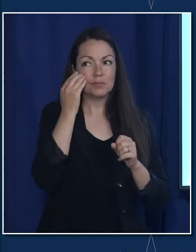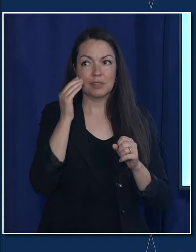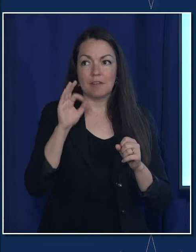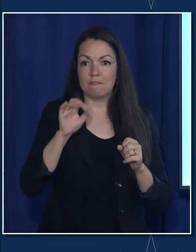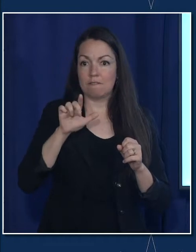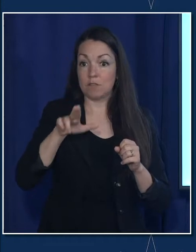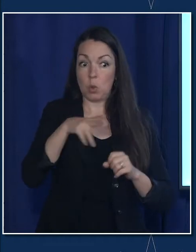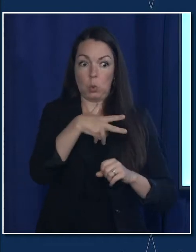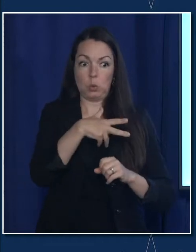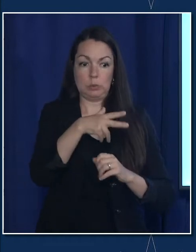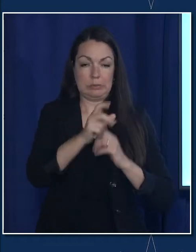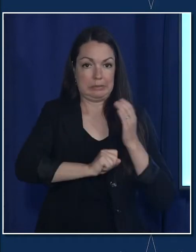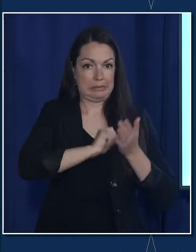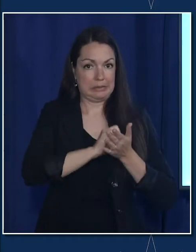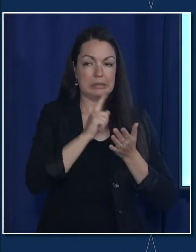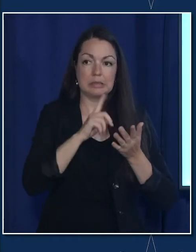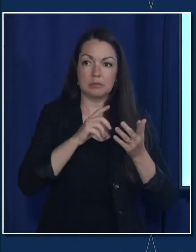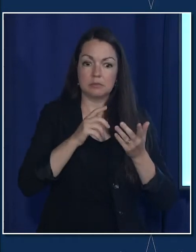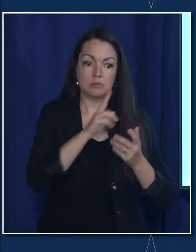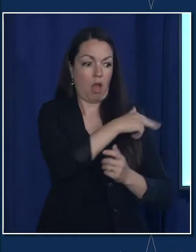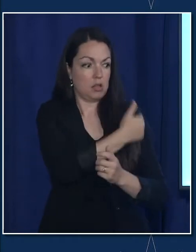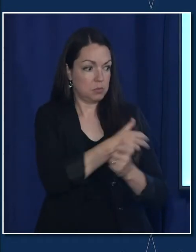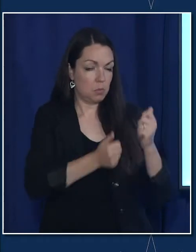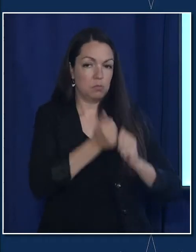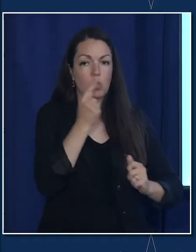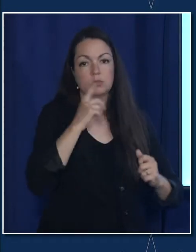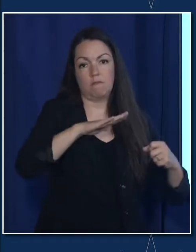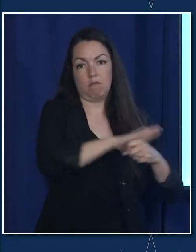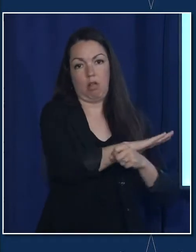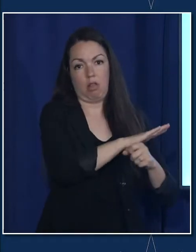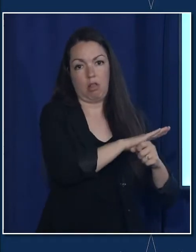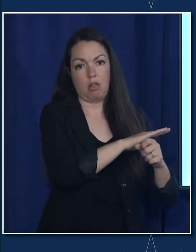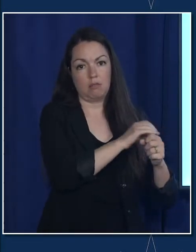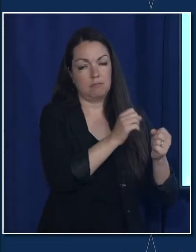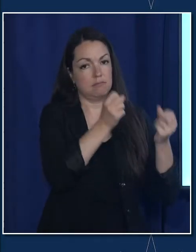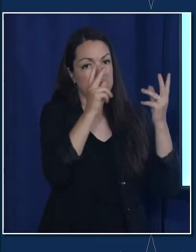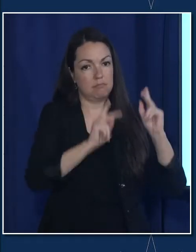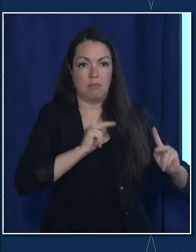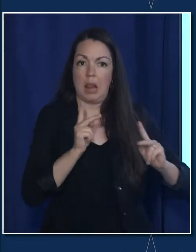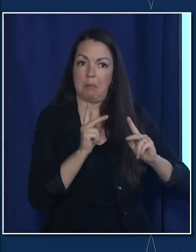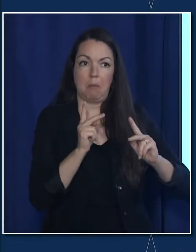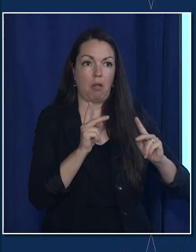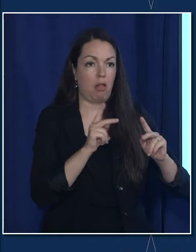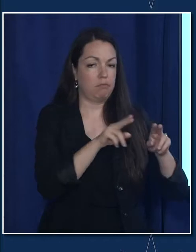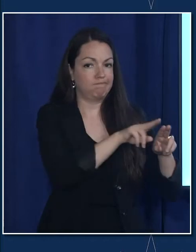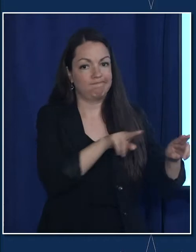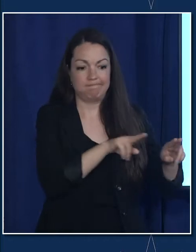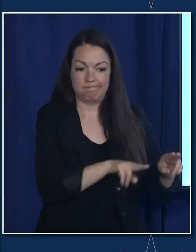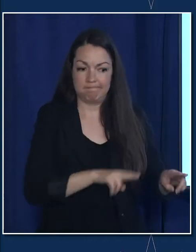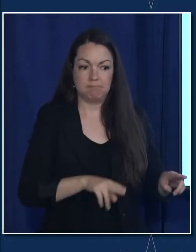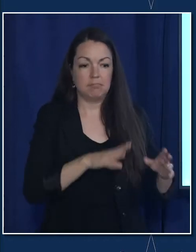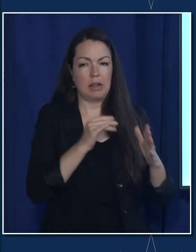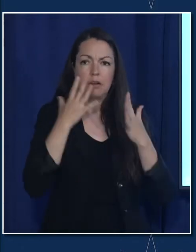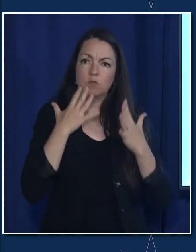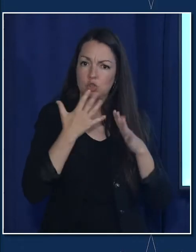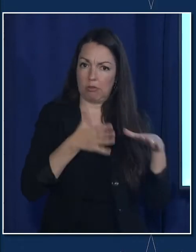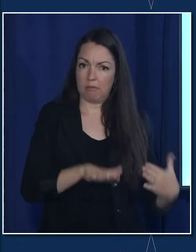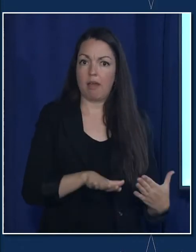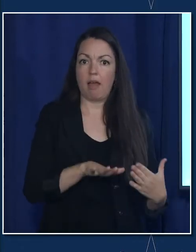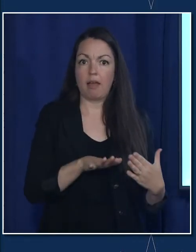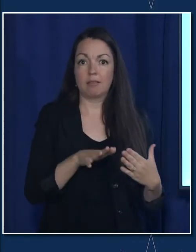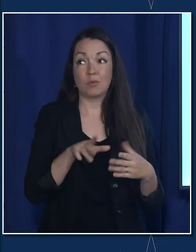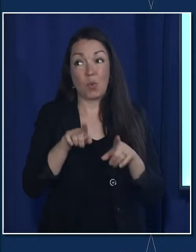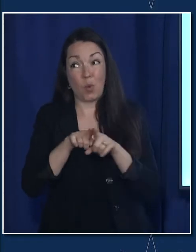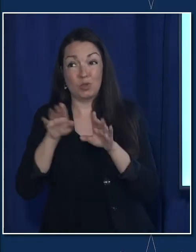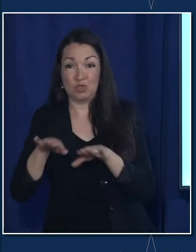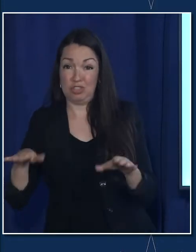when hospitals are the most full, right? Like, we always see a lot of people hospitalized and unfortunately die, including children